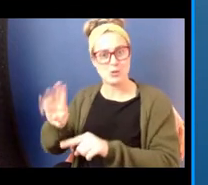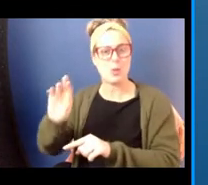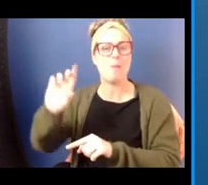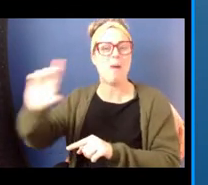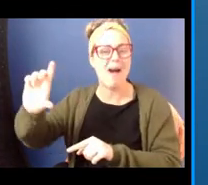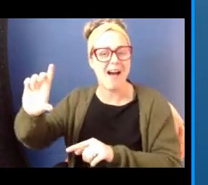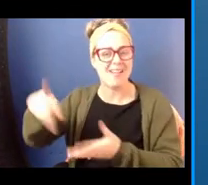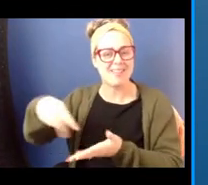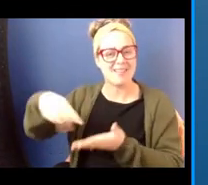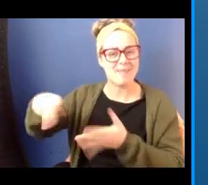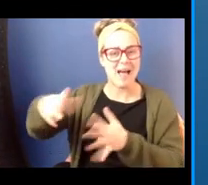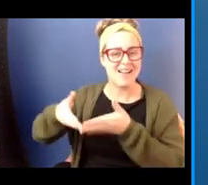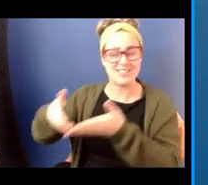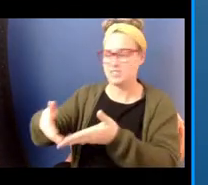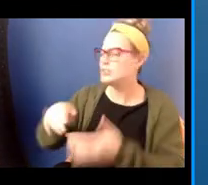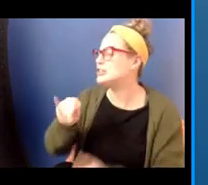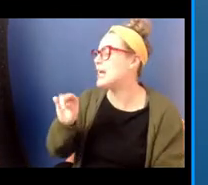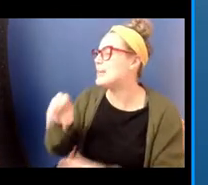list